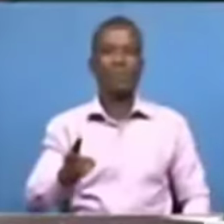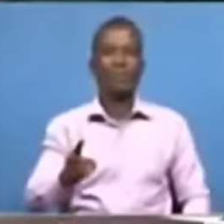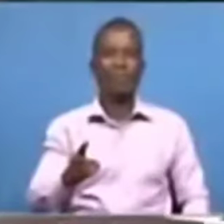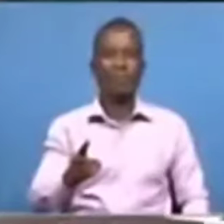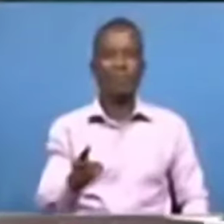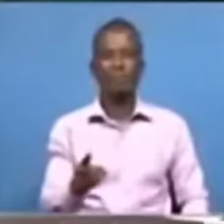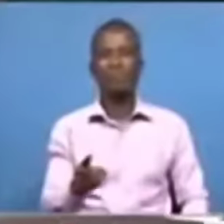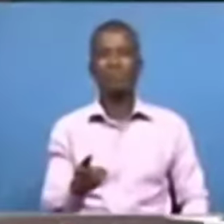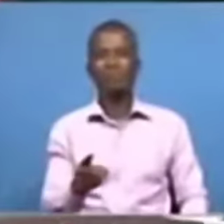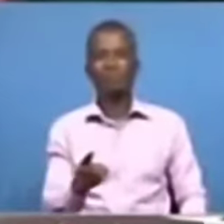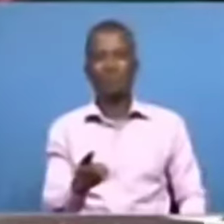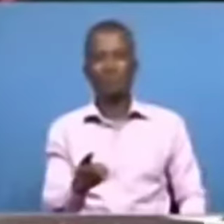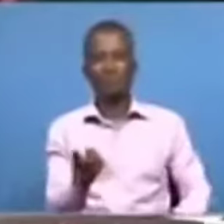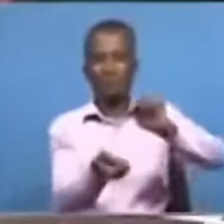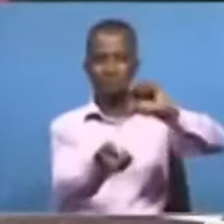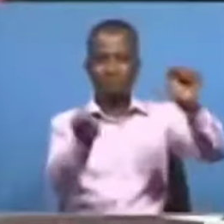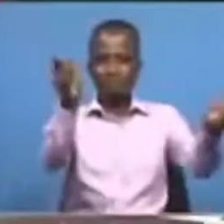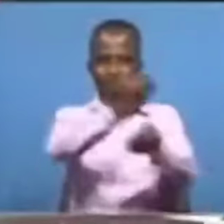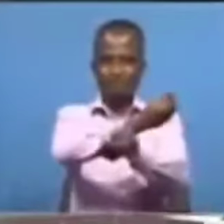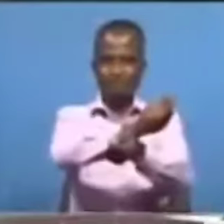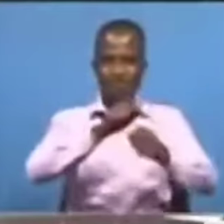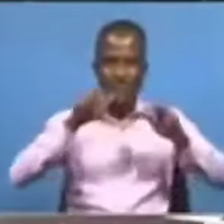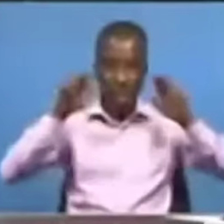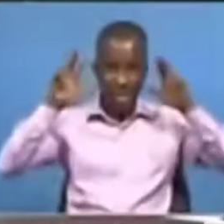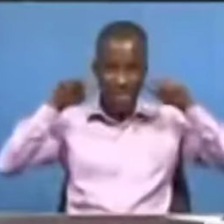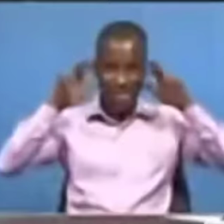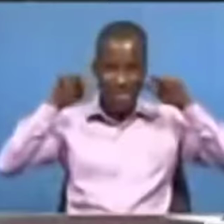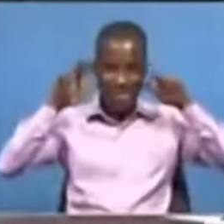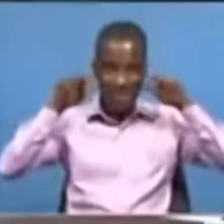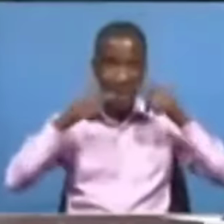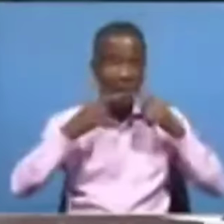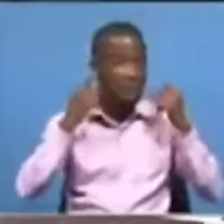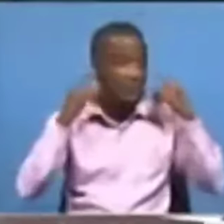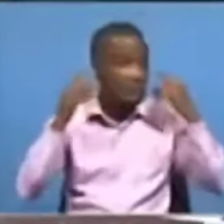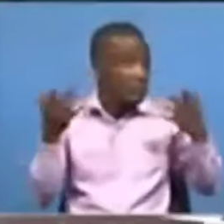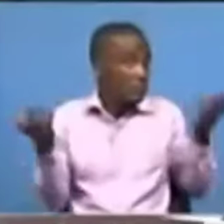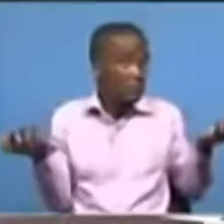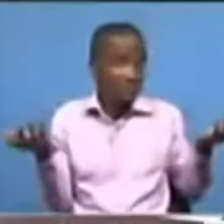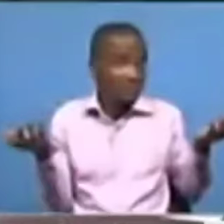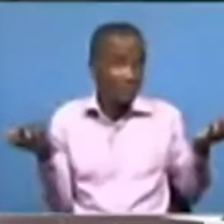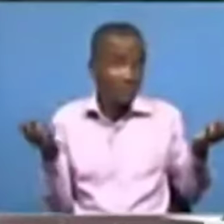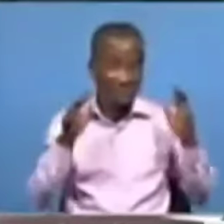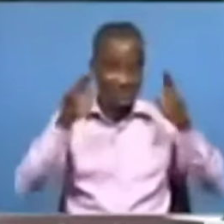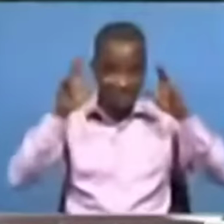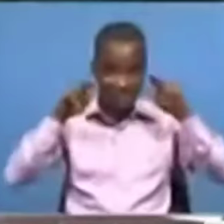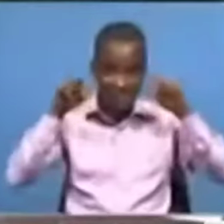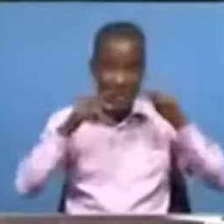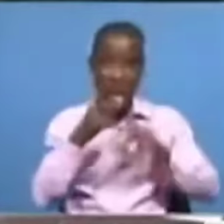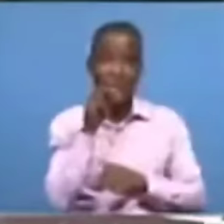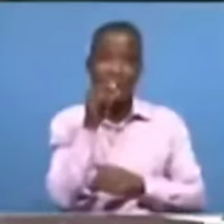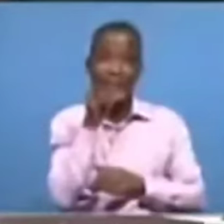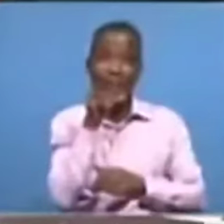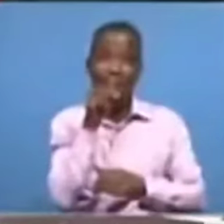jamaa yau kuma mun zo court inda muka zo court abinda muka gani yau shine matan da